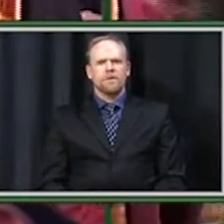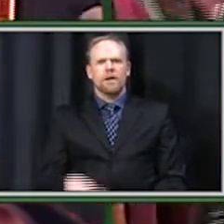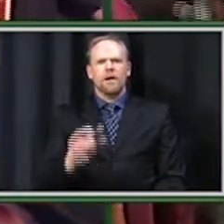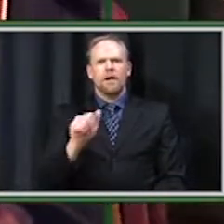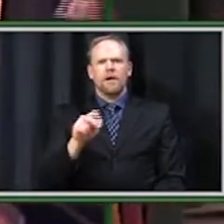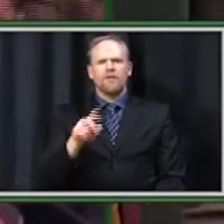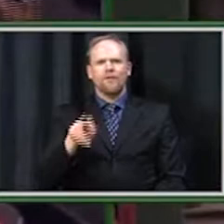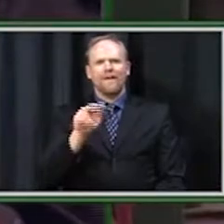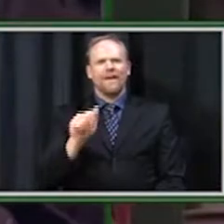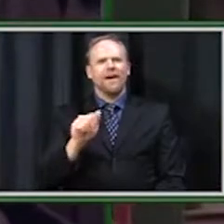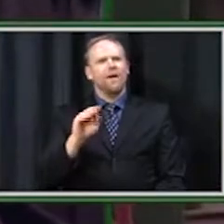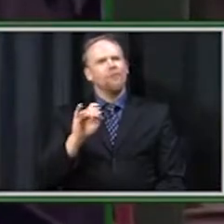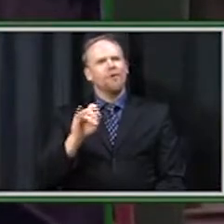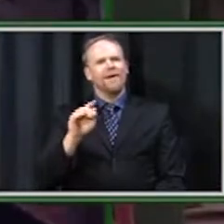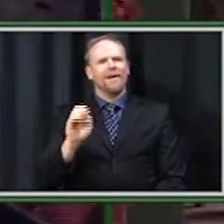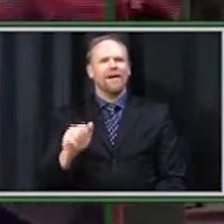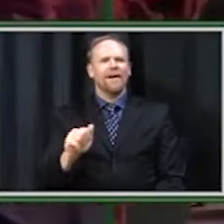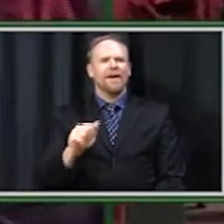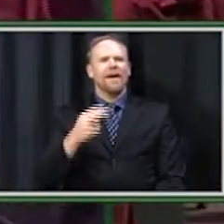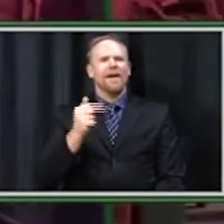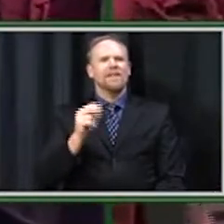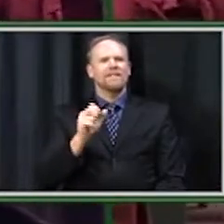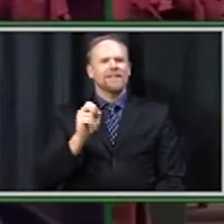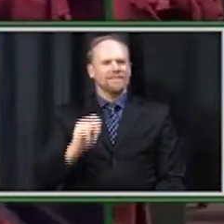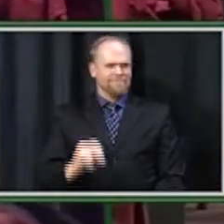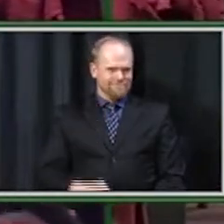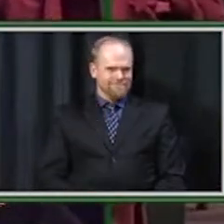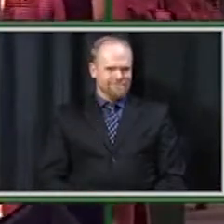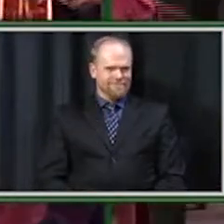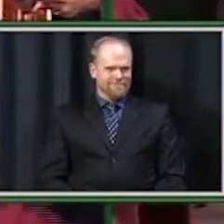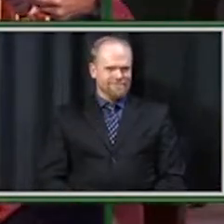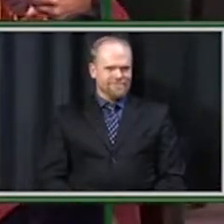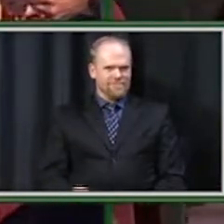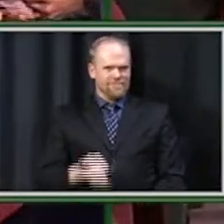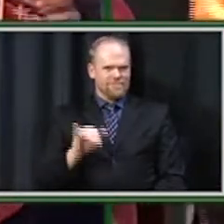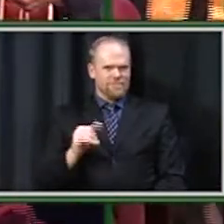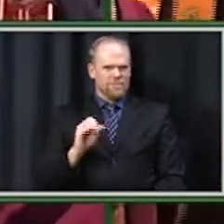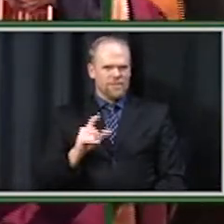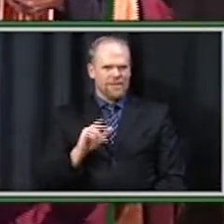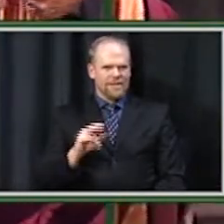Andrea Marie Hansen. Joanne Zaria.